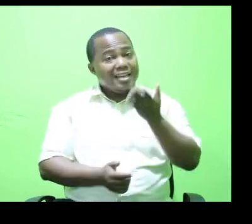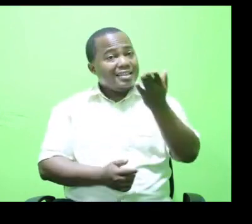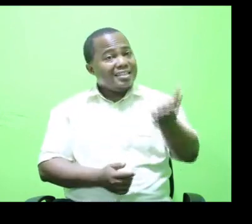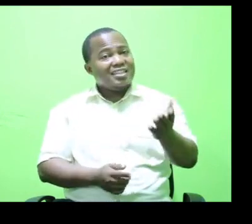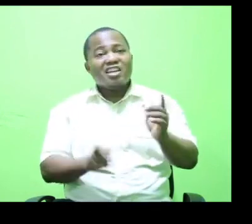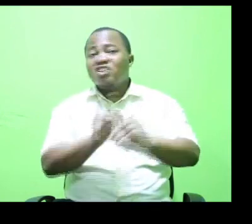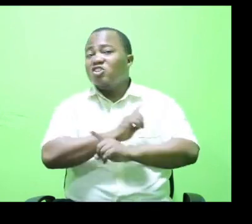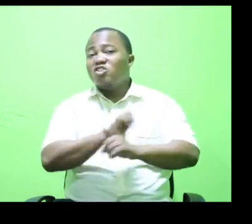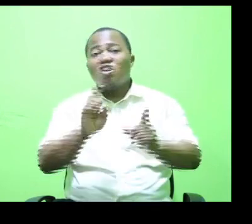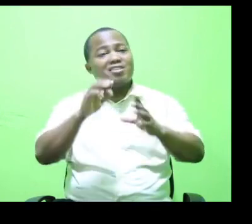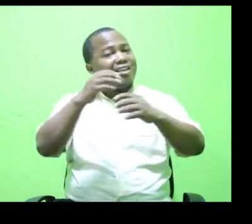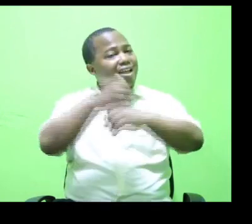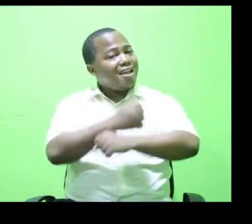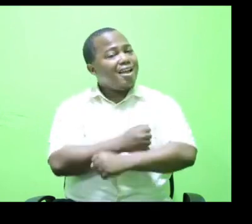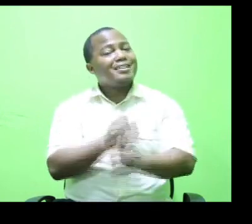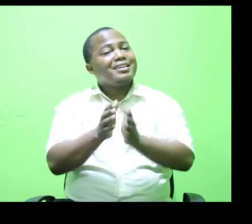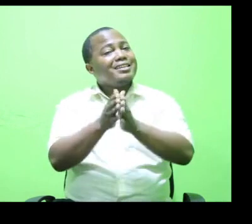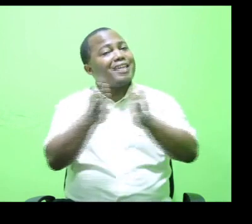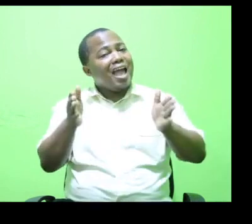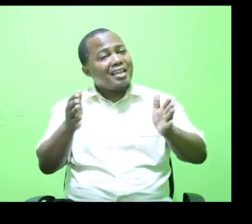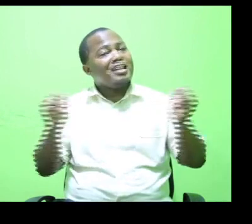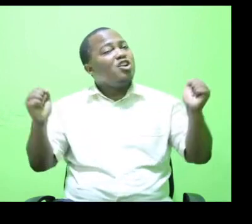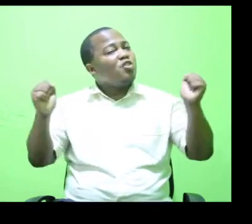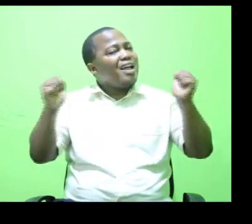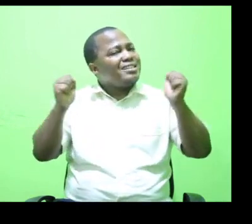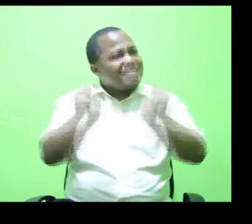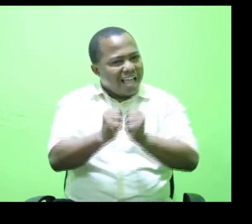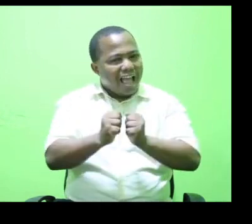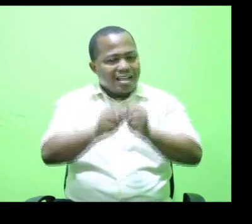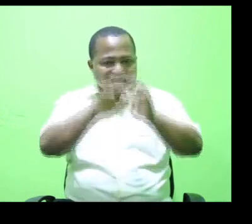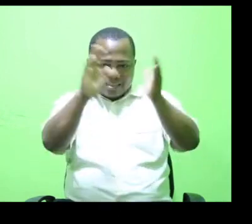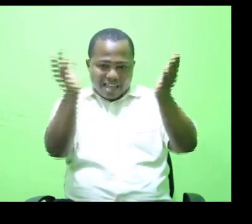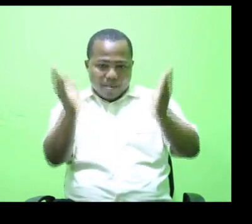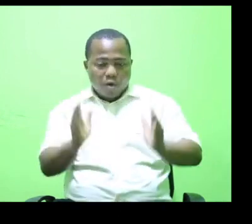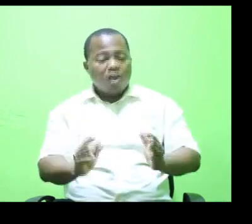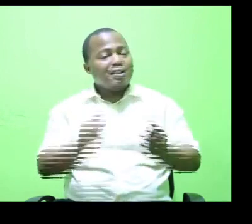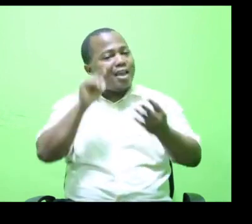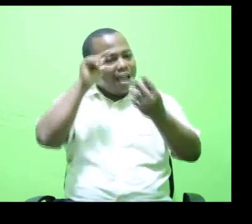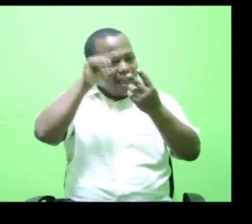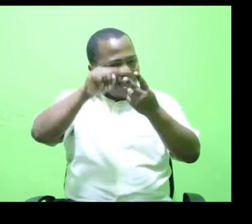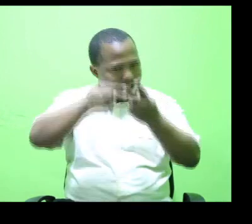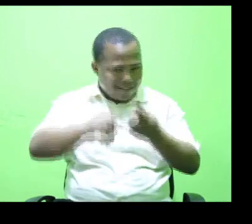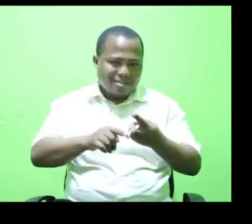why will not get a chance to attack the body again.